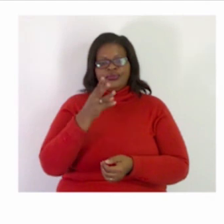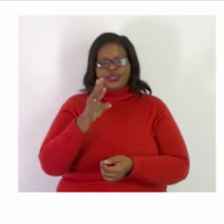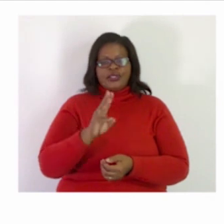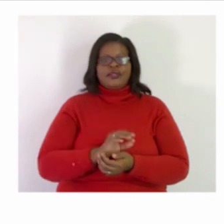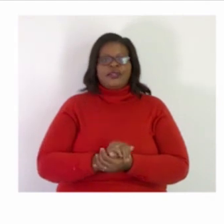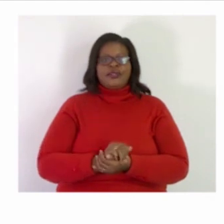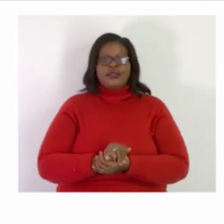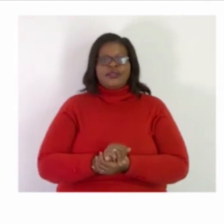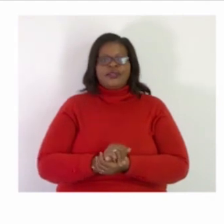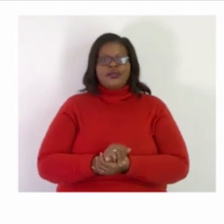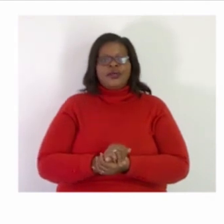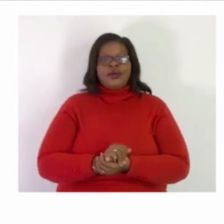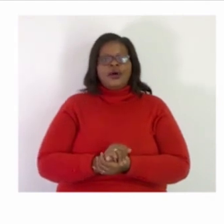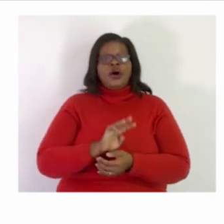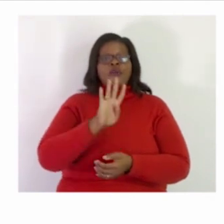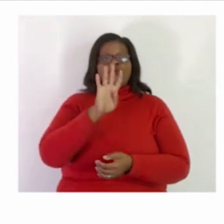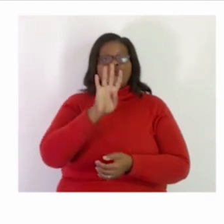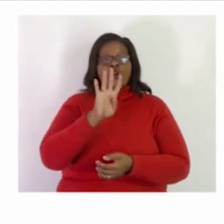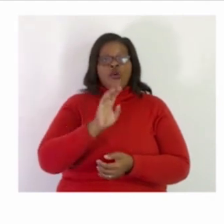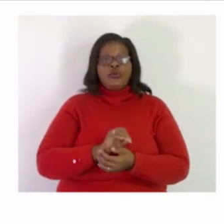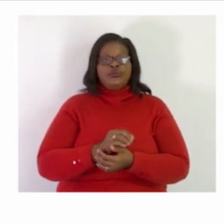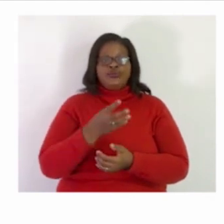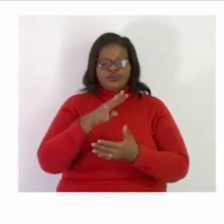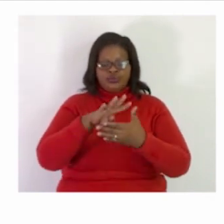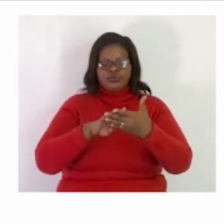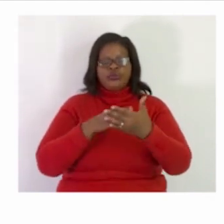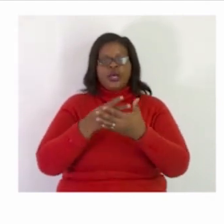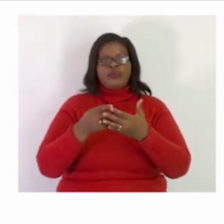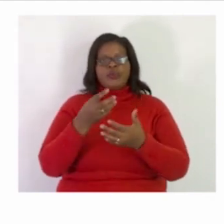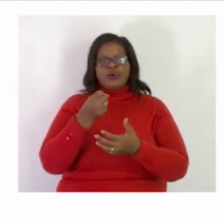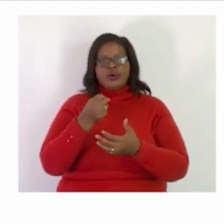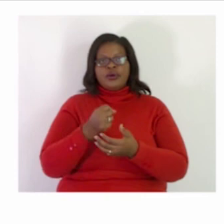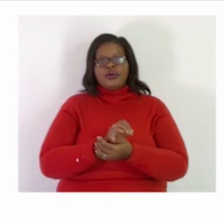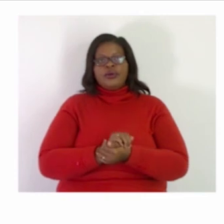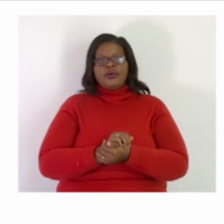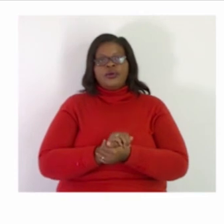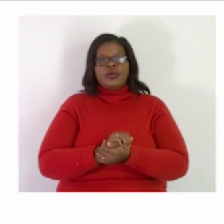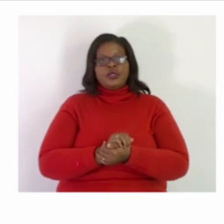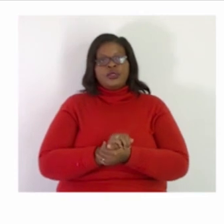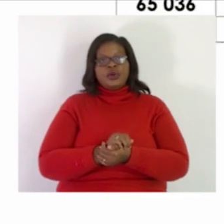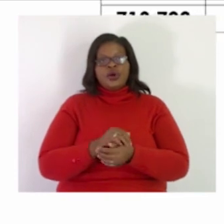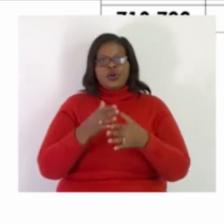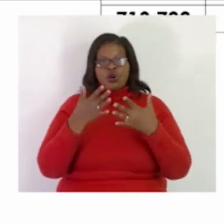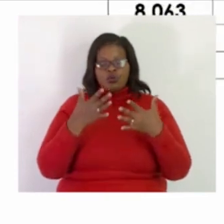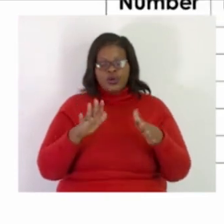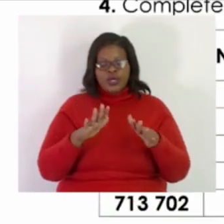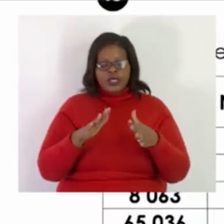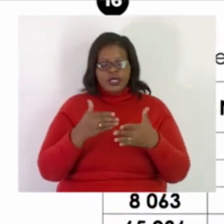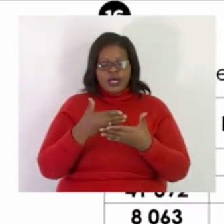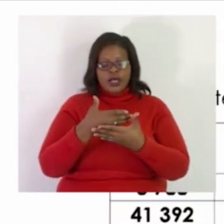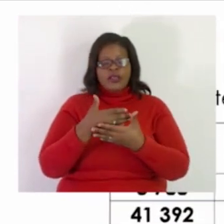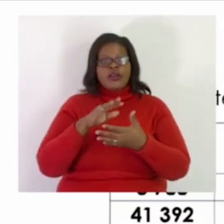whereby number 4 is there. We need to complete the following table